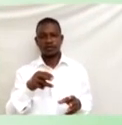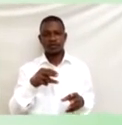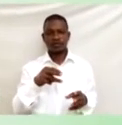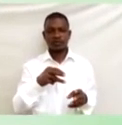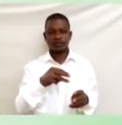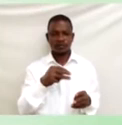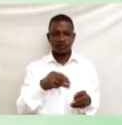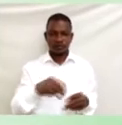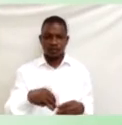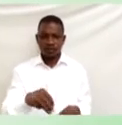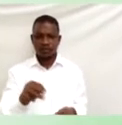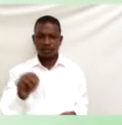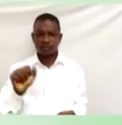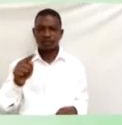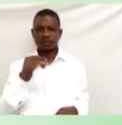notions.